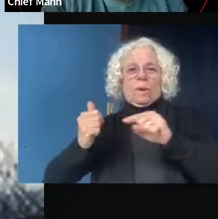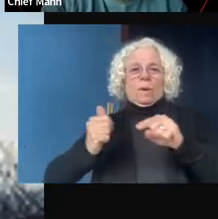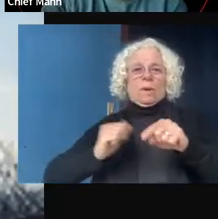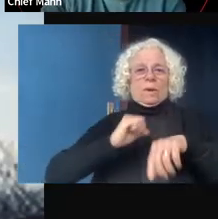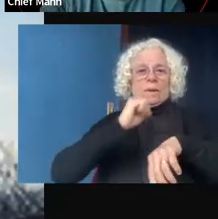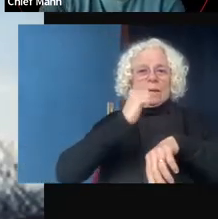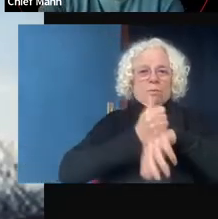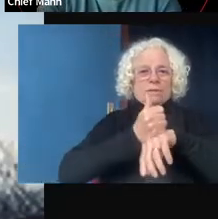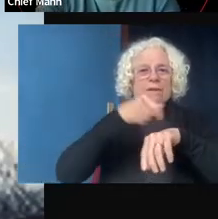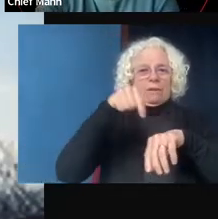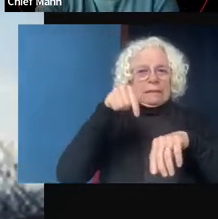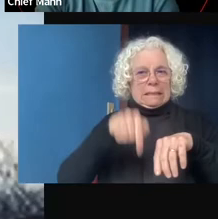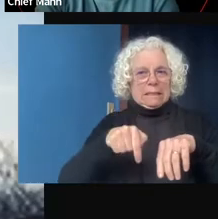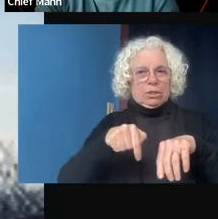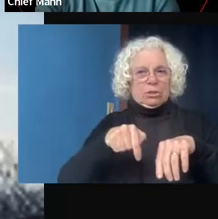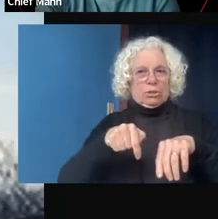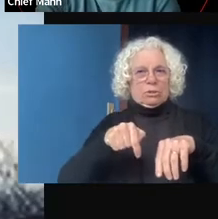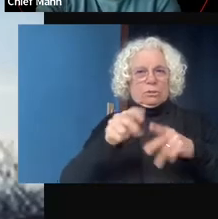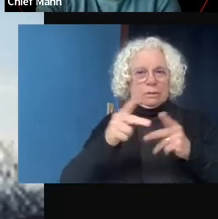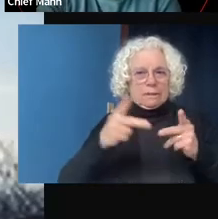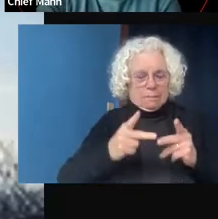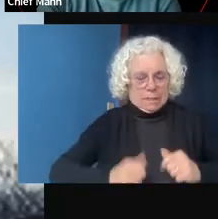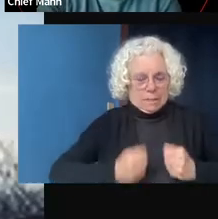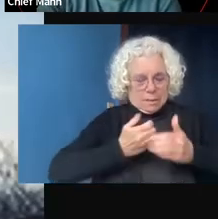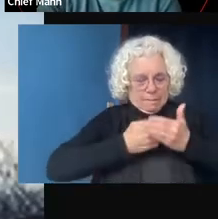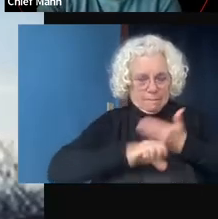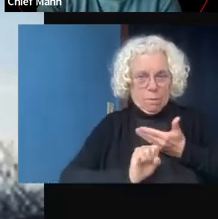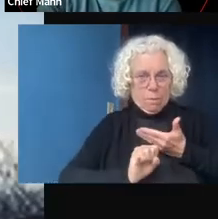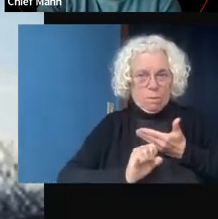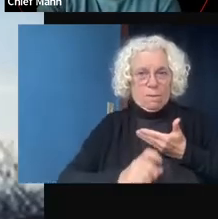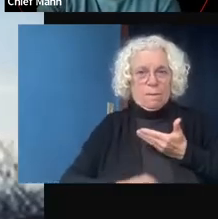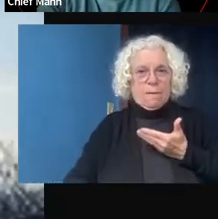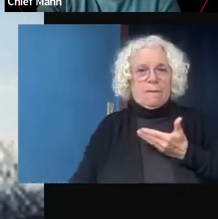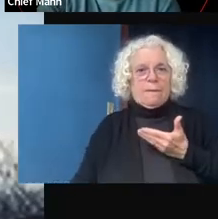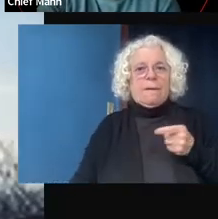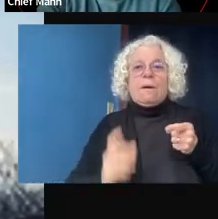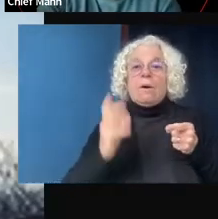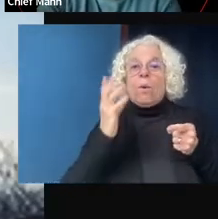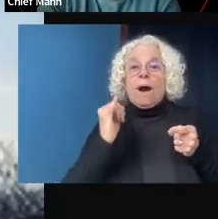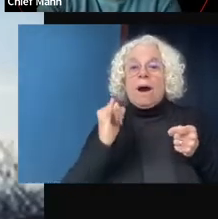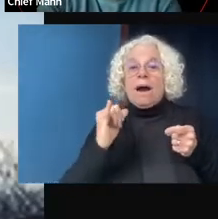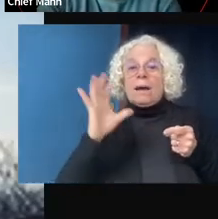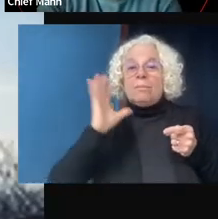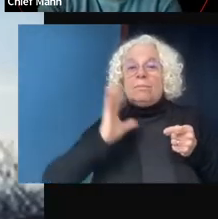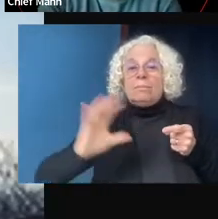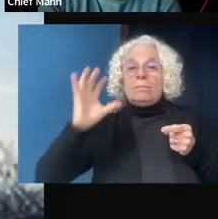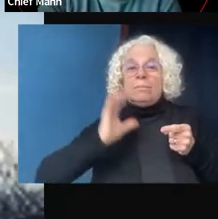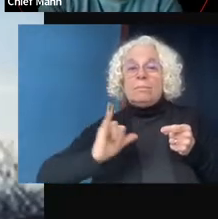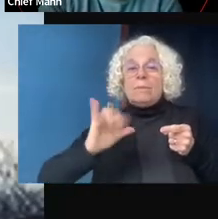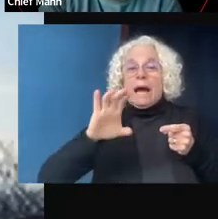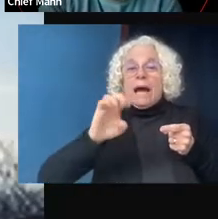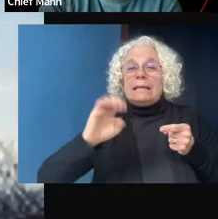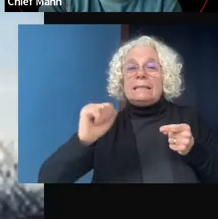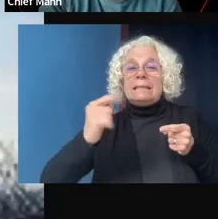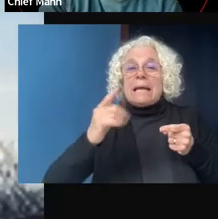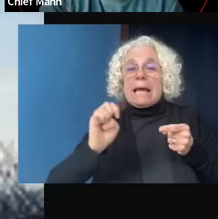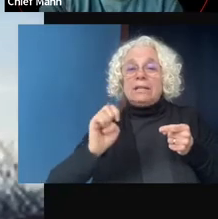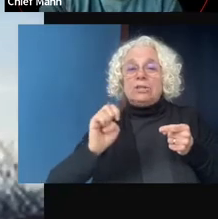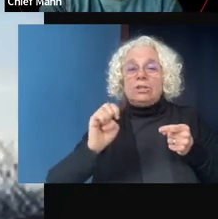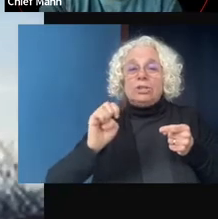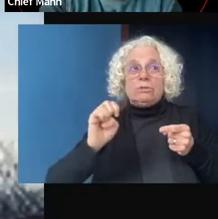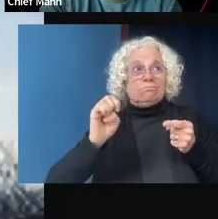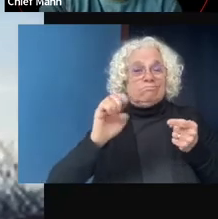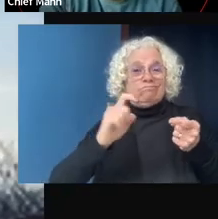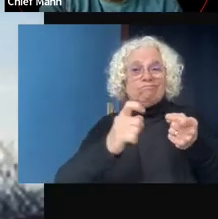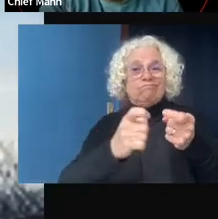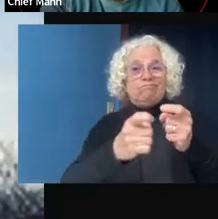the cradle of life, because at the end of the last ice age, this was the only place you could exist. That is